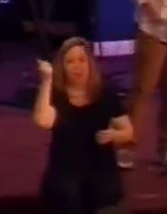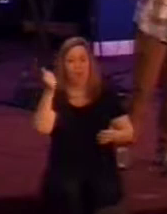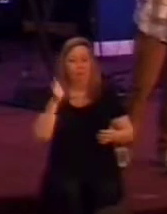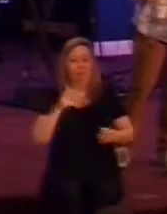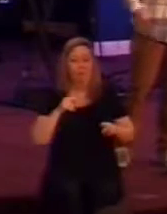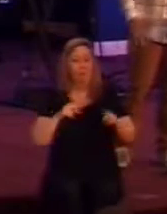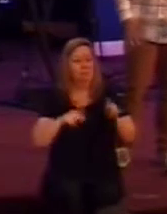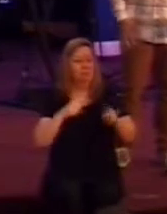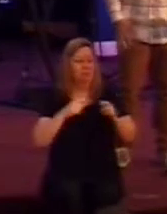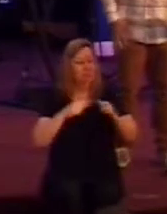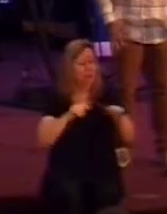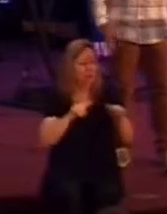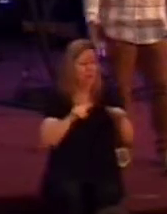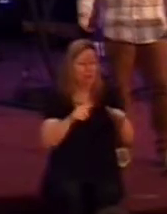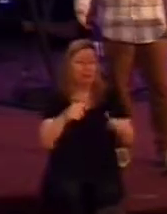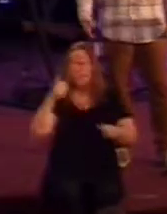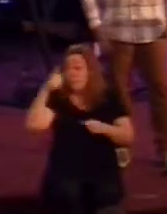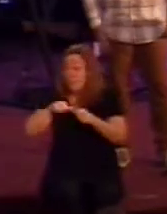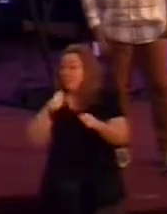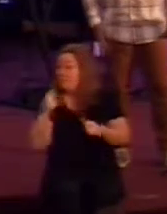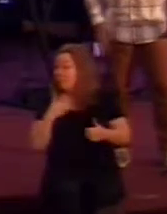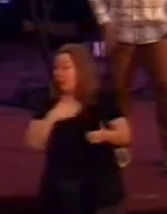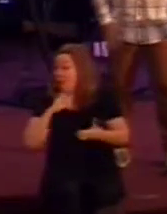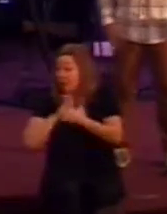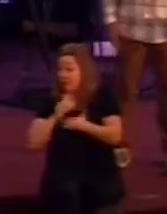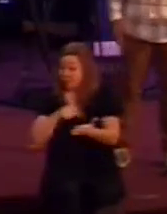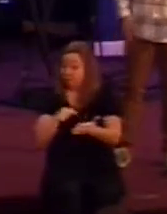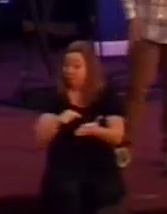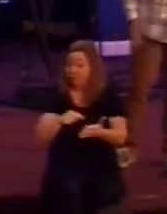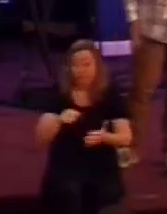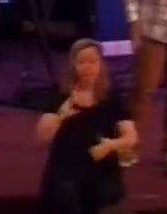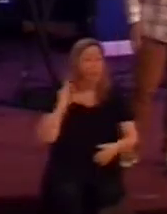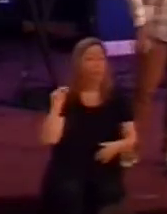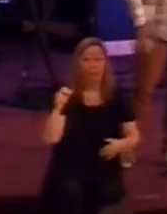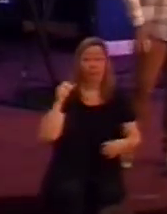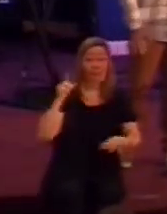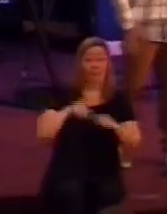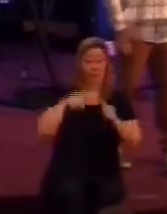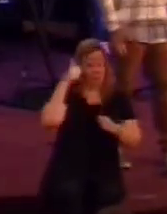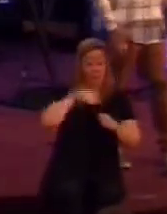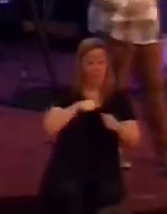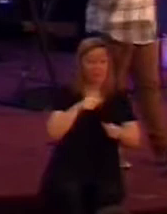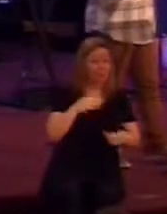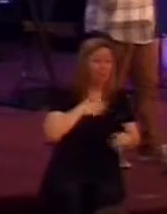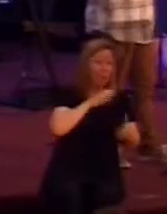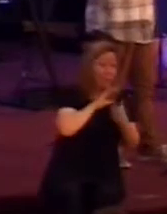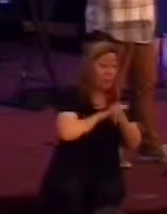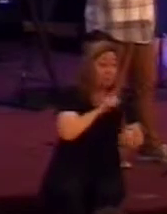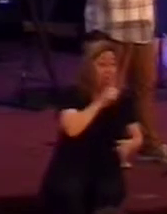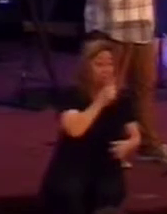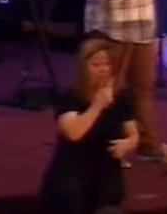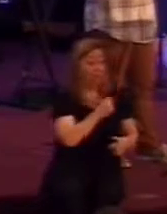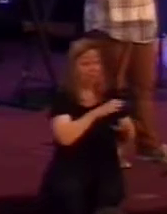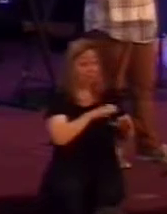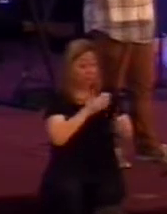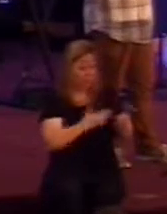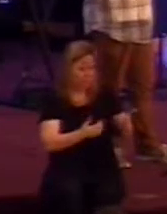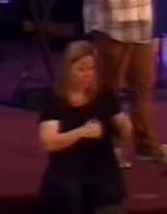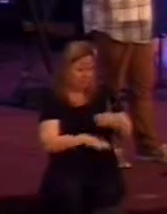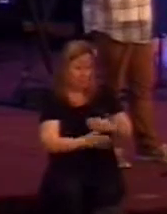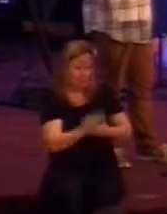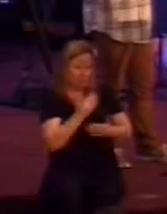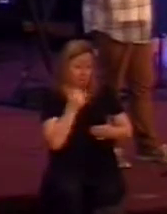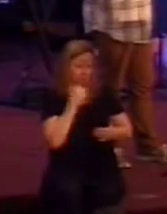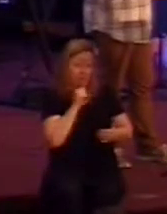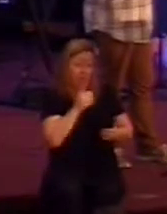drive-bys, like, hey, will you remember to tell your wife this? I say, nope. I will not remember. Angel, she'll ask me to do something in the morning, and if it's not